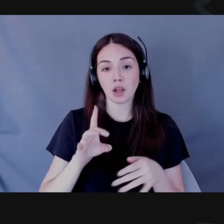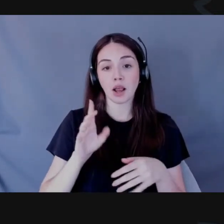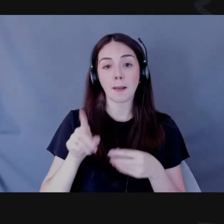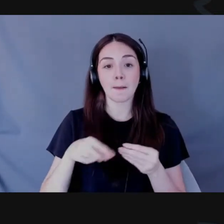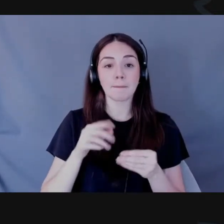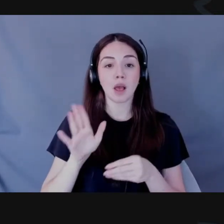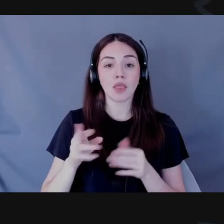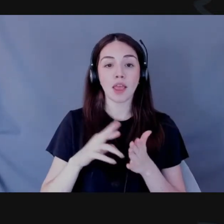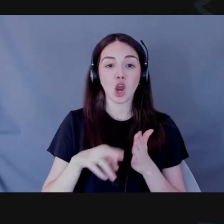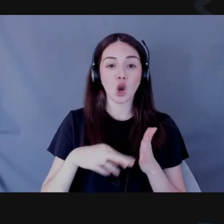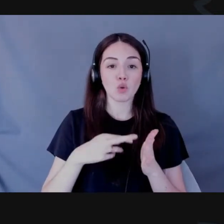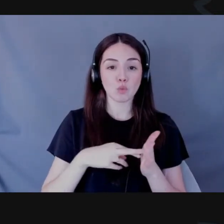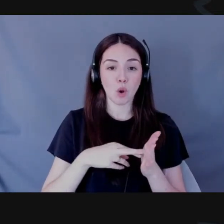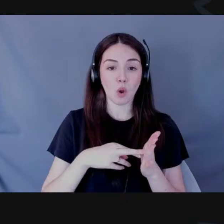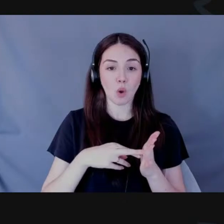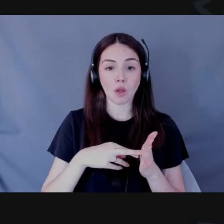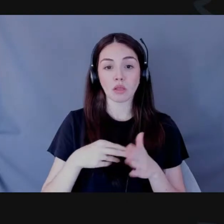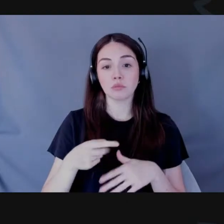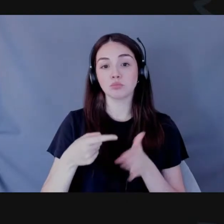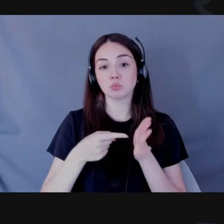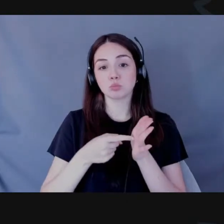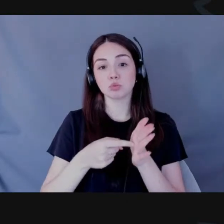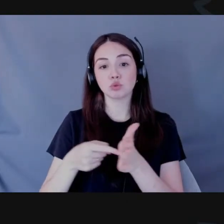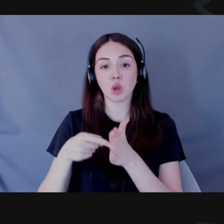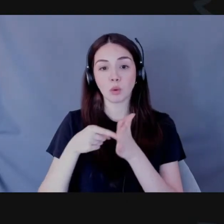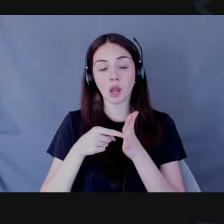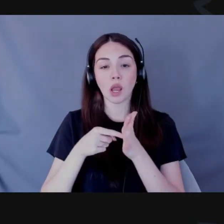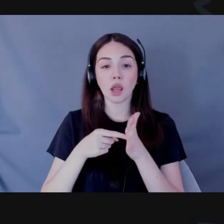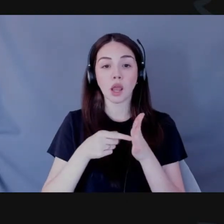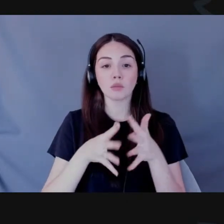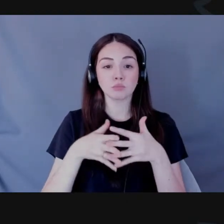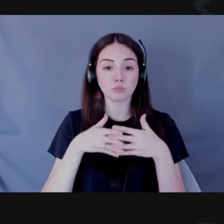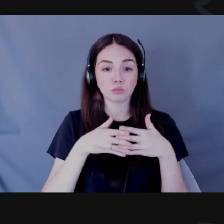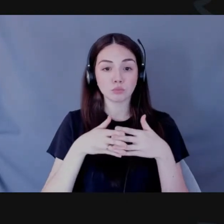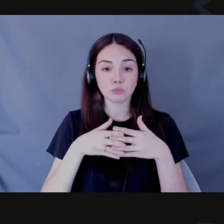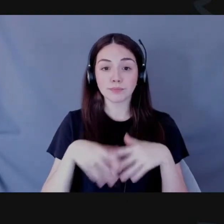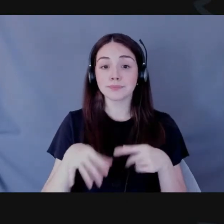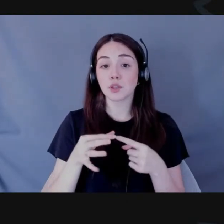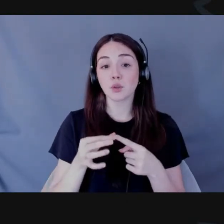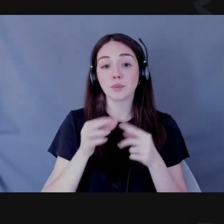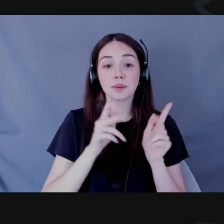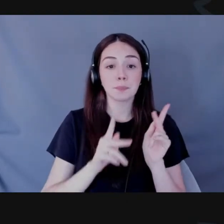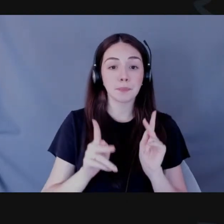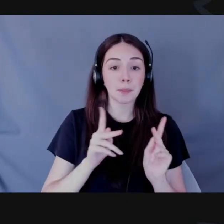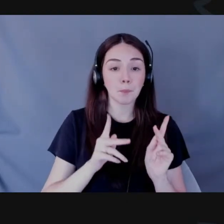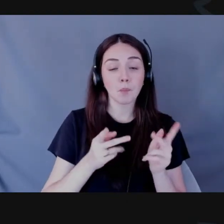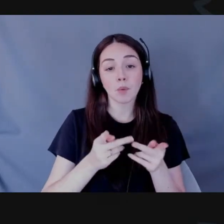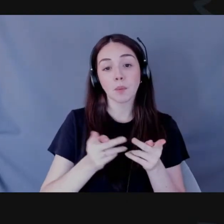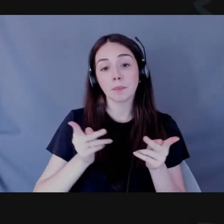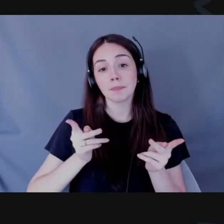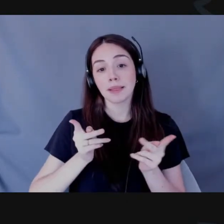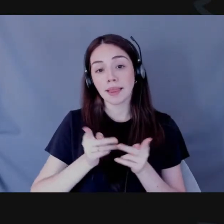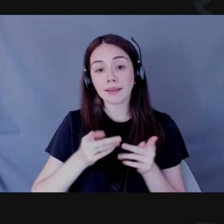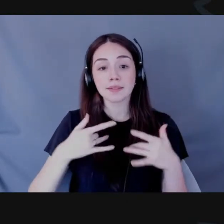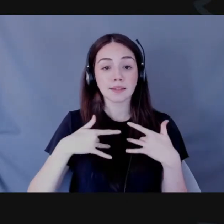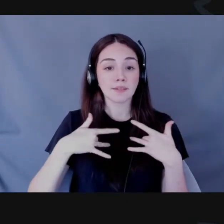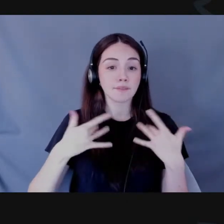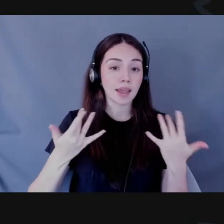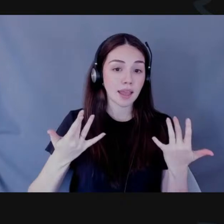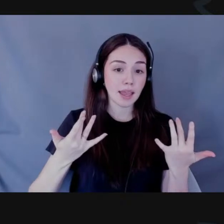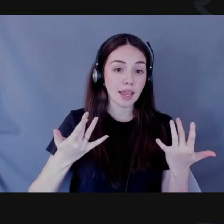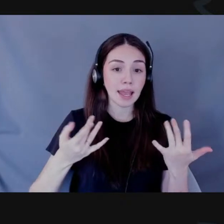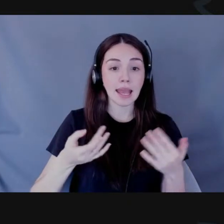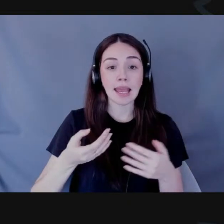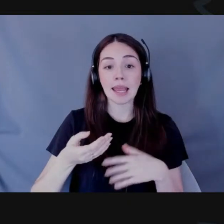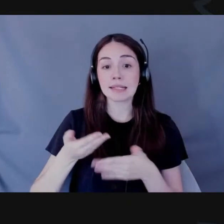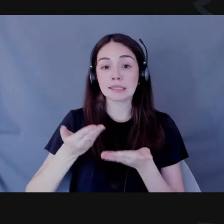in bringing first to the nation. Unique people, places, events,